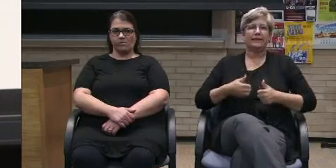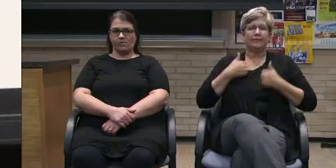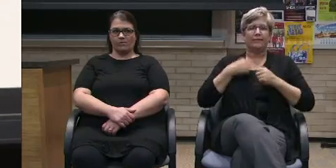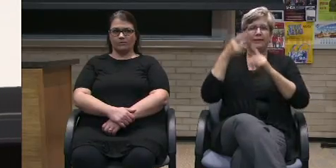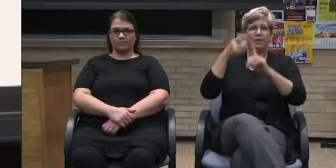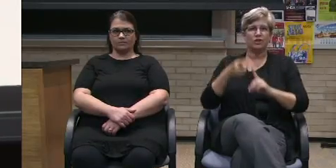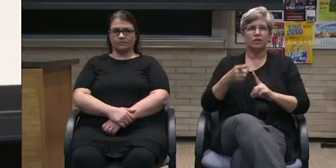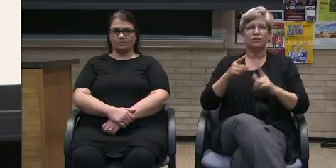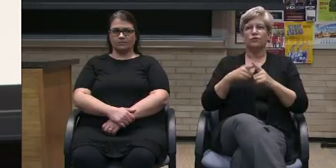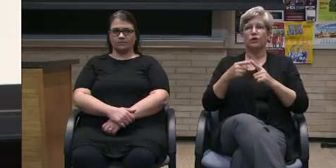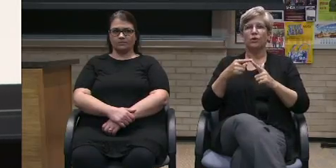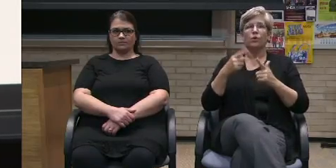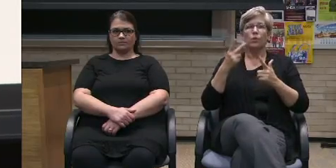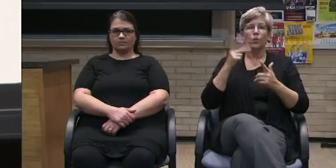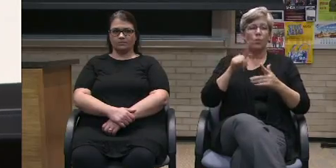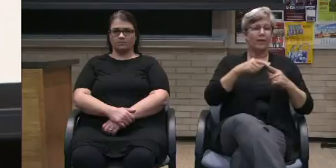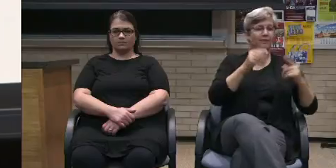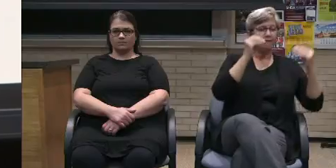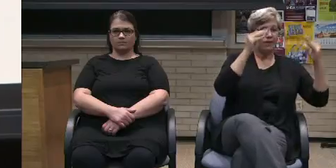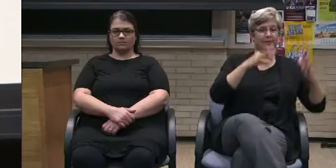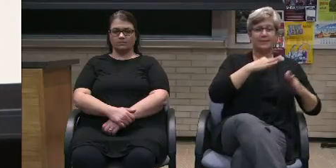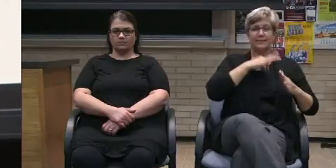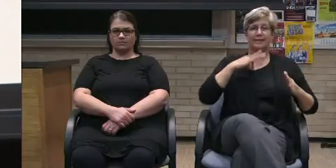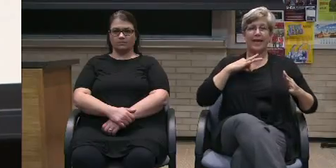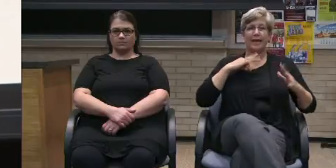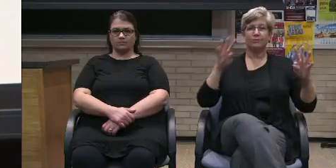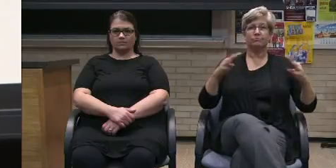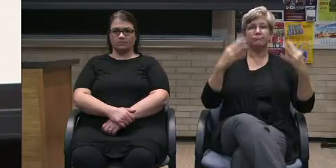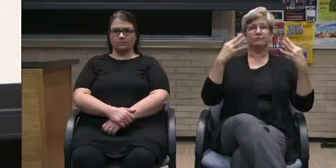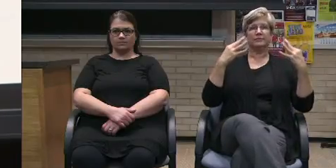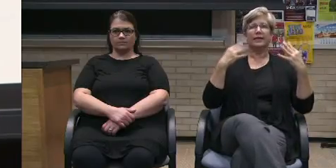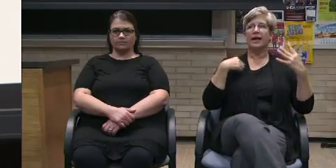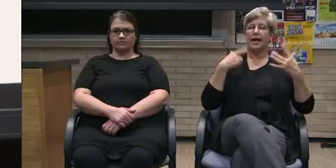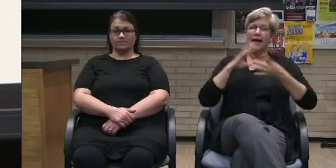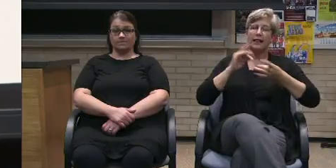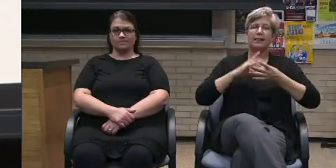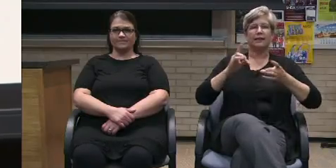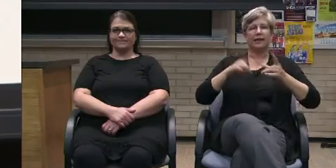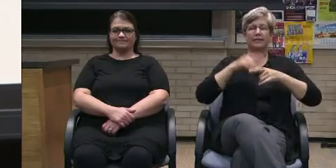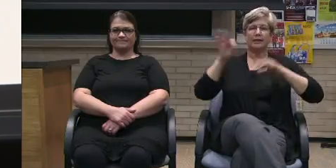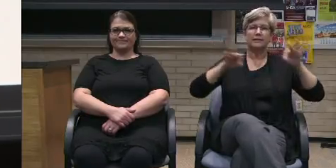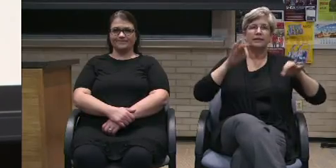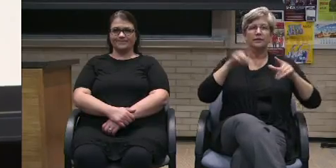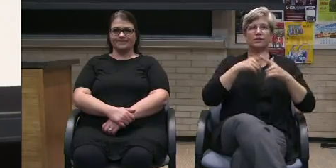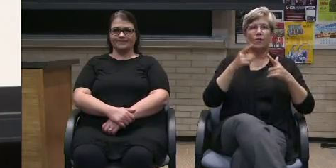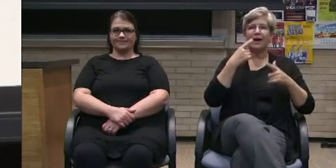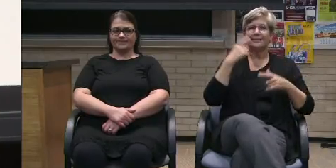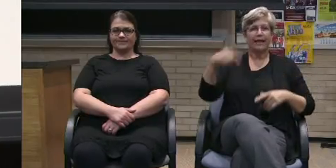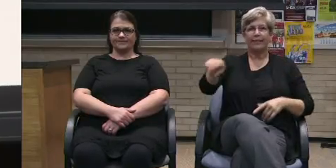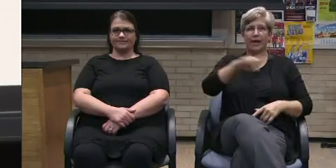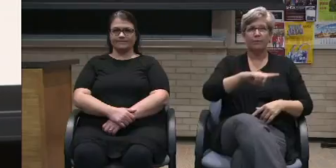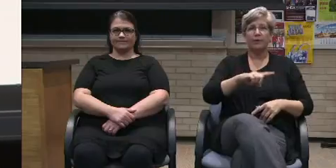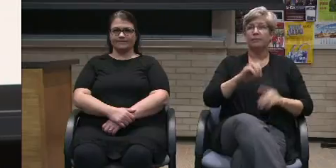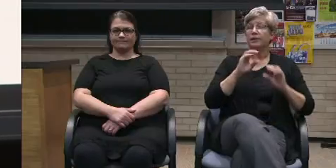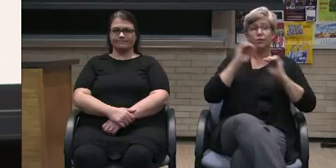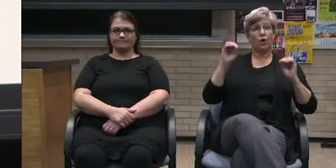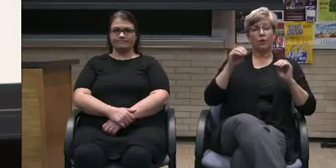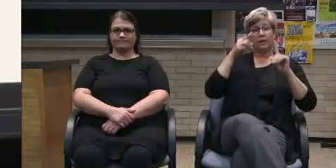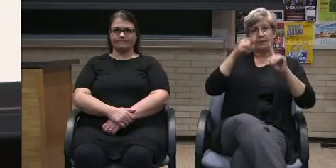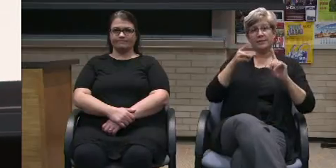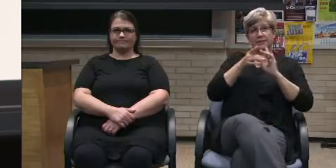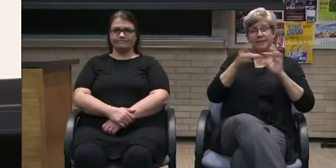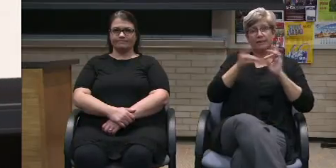in the division, it's all at top of mind. That I joked with Penny, nowhere in that mission statement does it say our